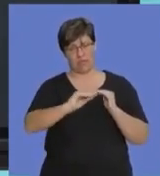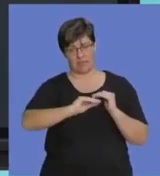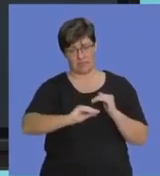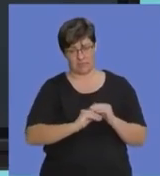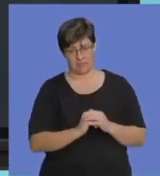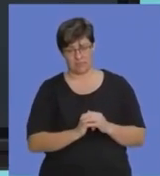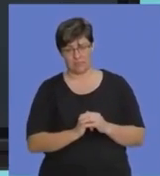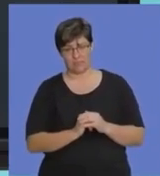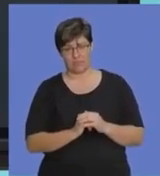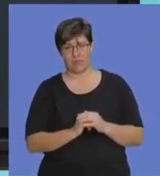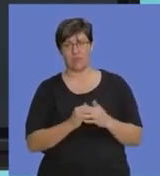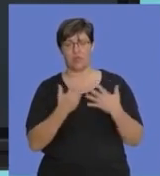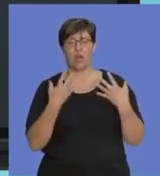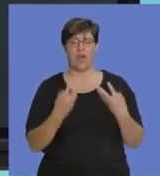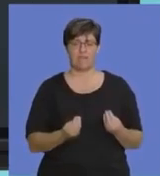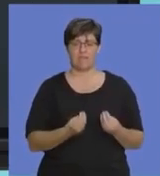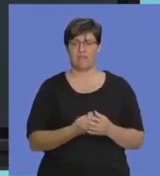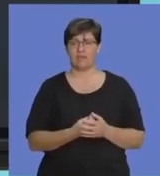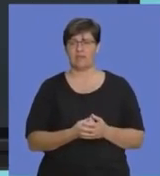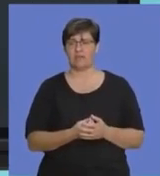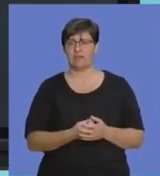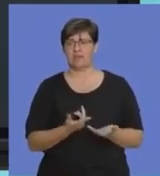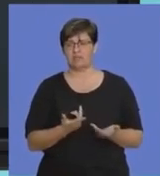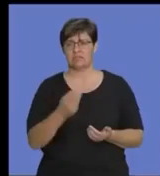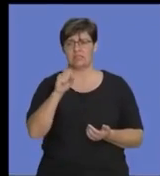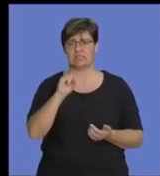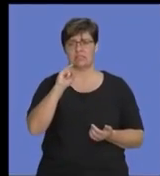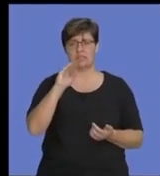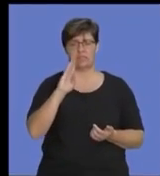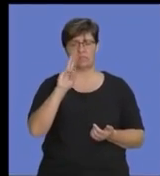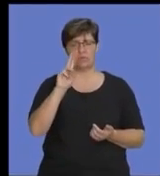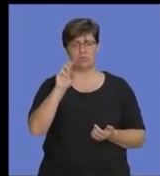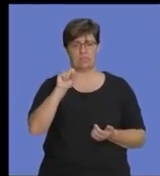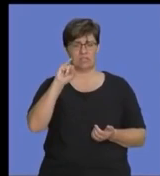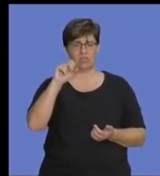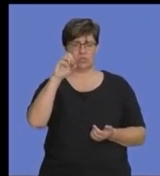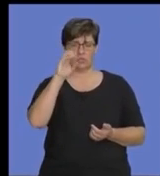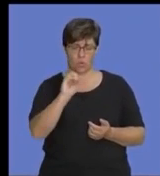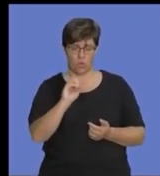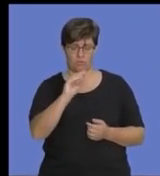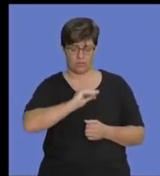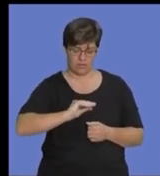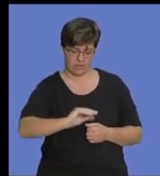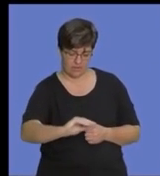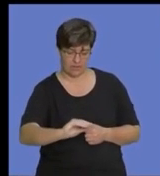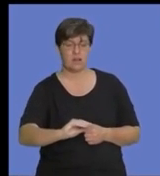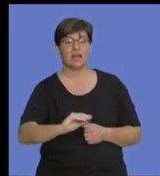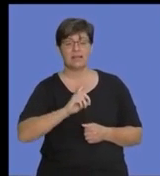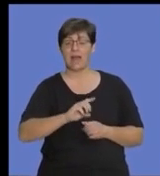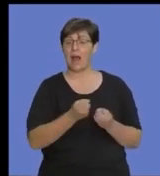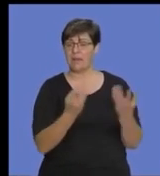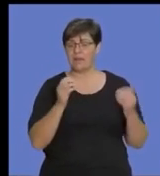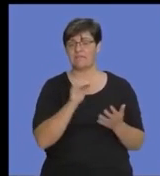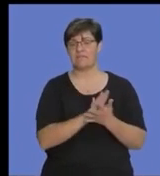this question, we have a guy, Sibusiso. Right, Sibusiso then deposits 15,000 into his